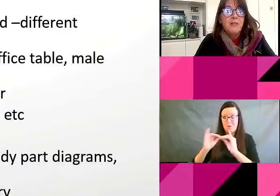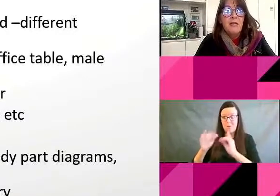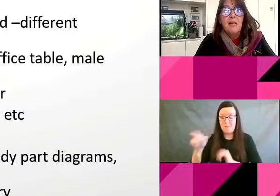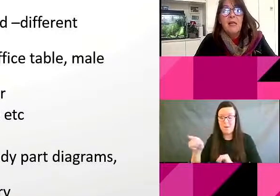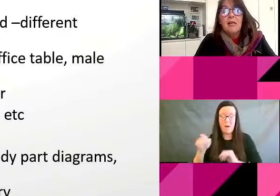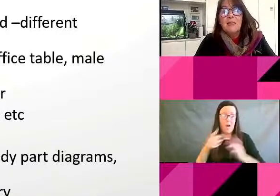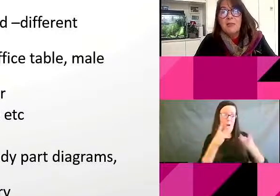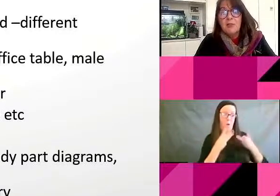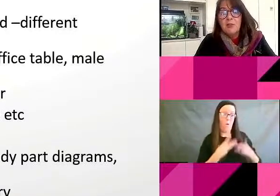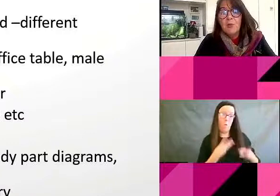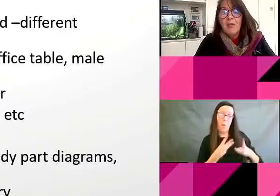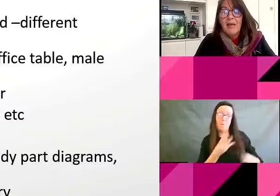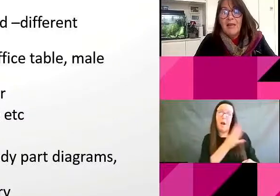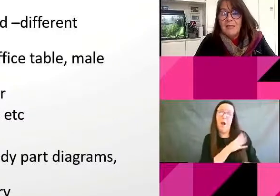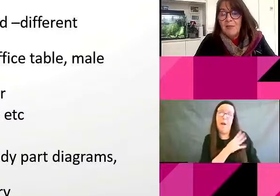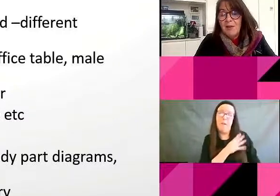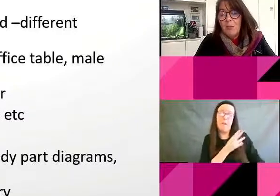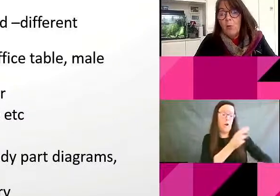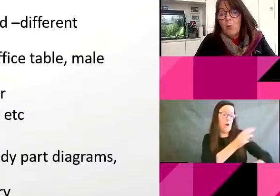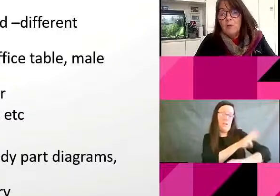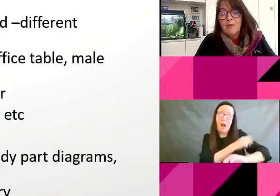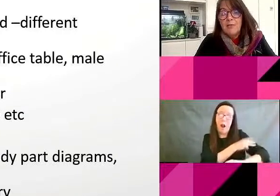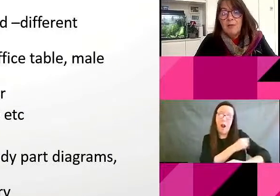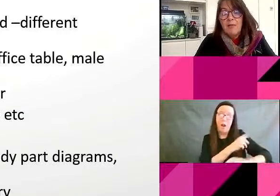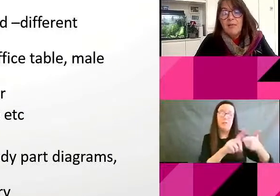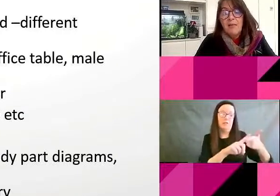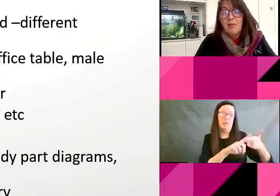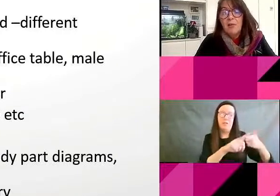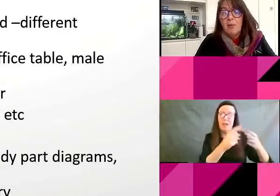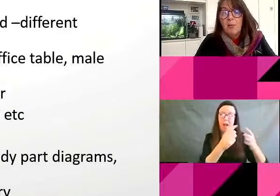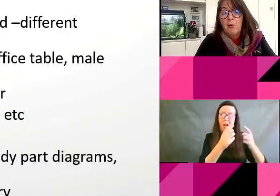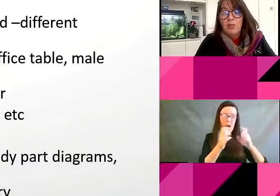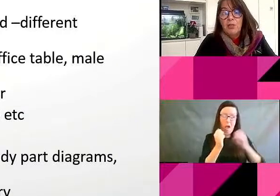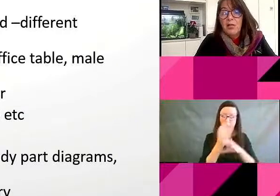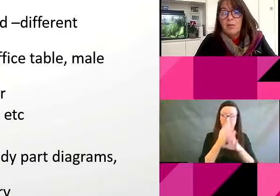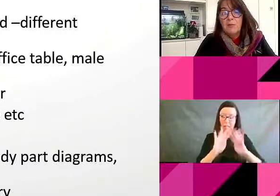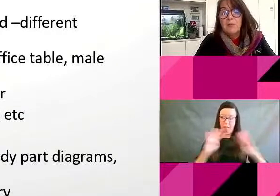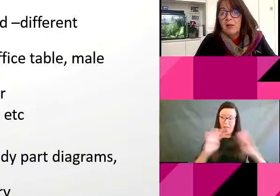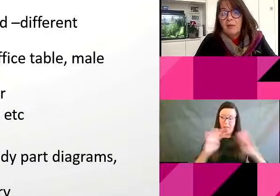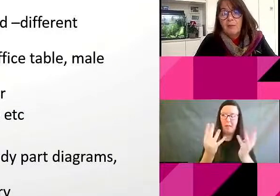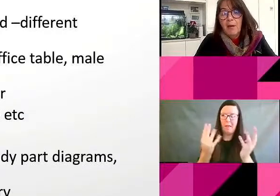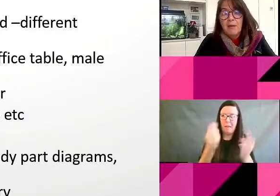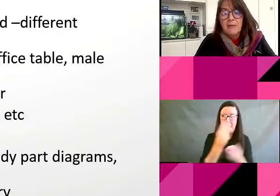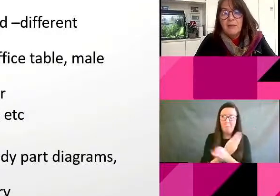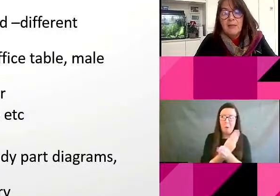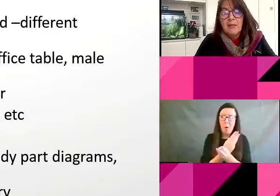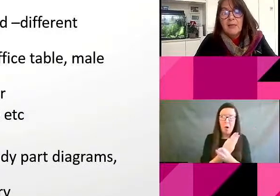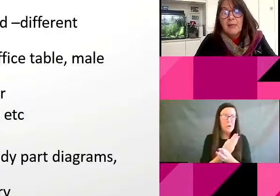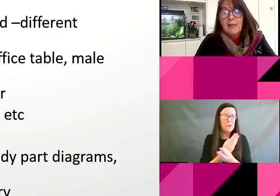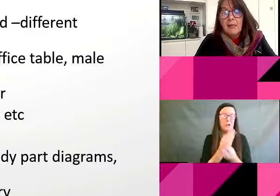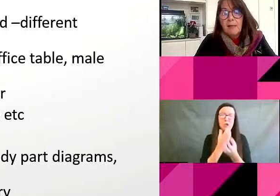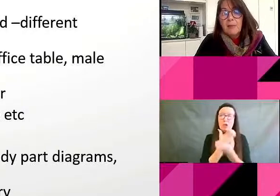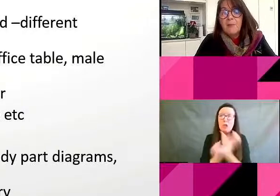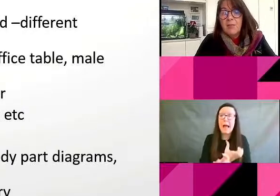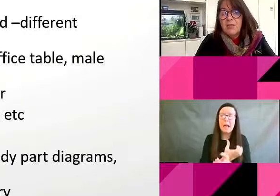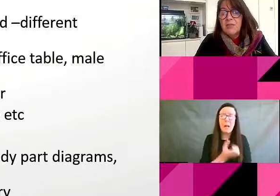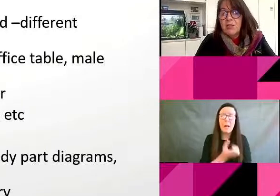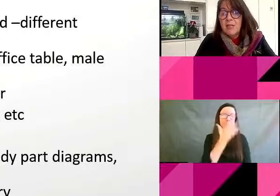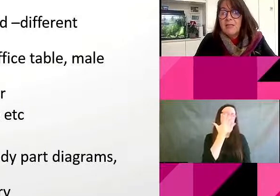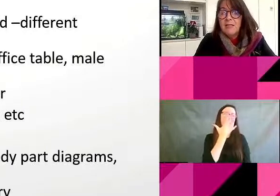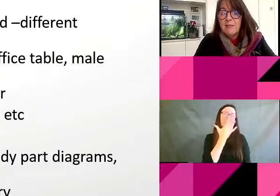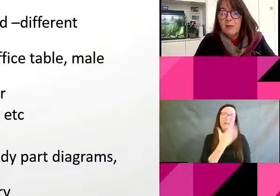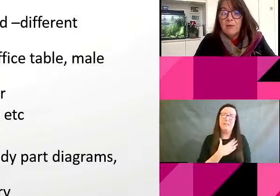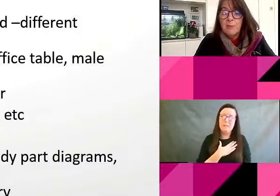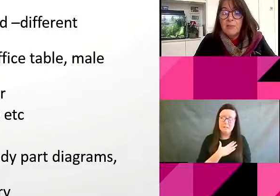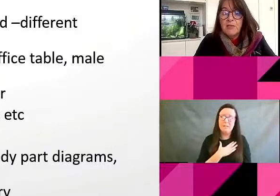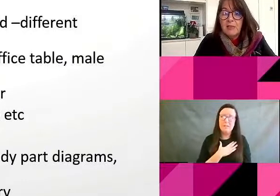female officer, a social worker and her mother all sitting around the table, and the poor child was so embarrassed. Anyway, a specialist